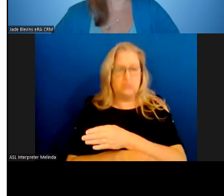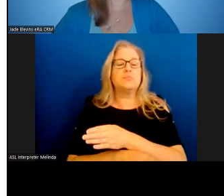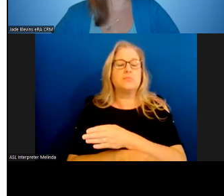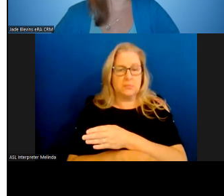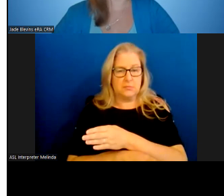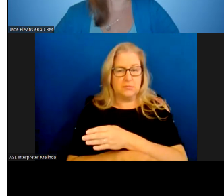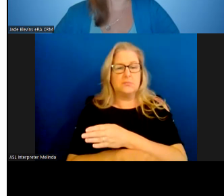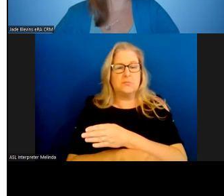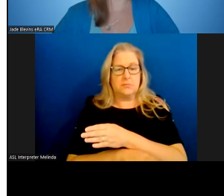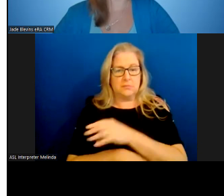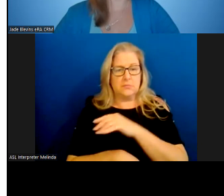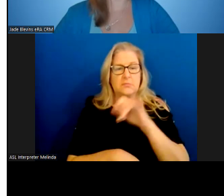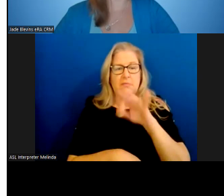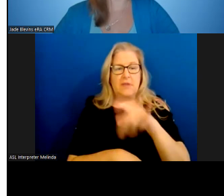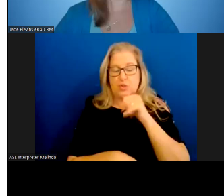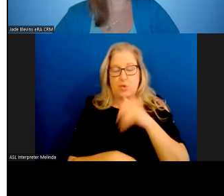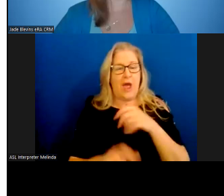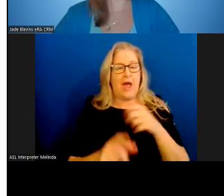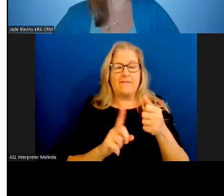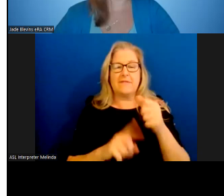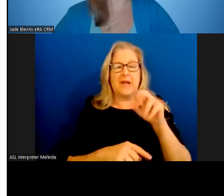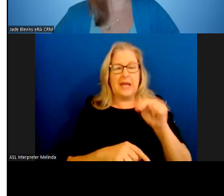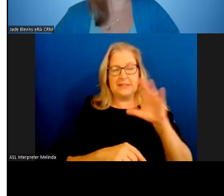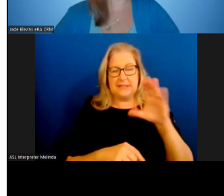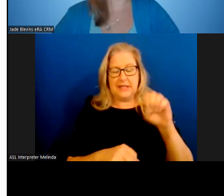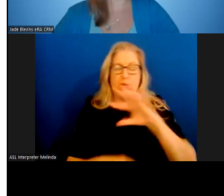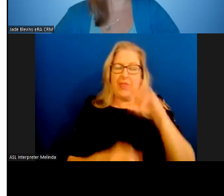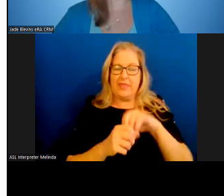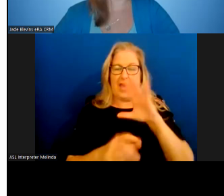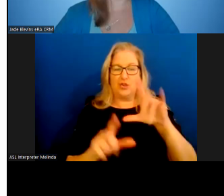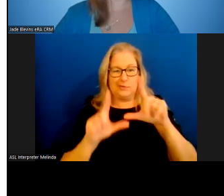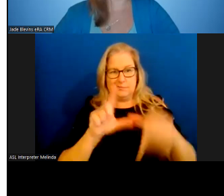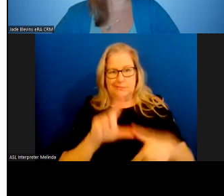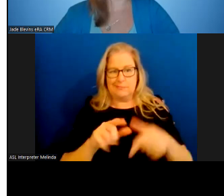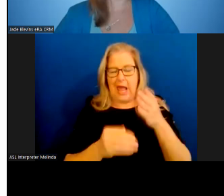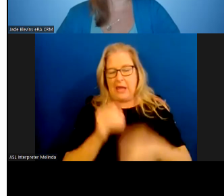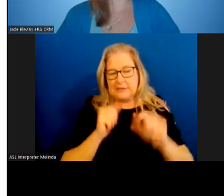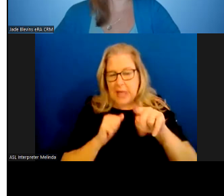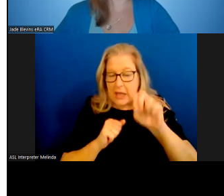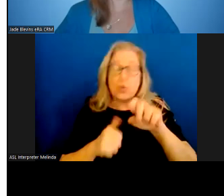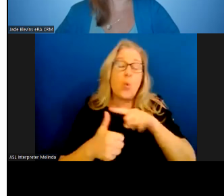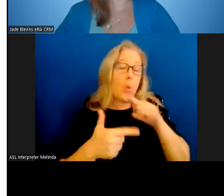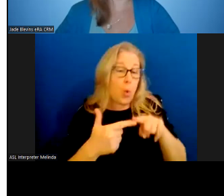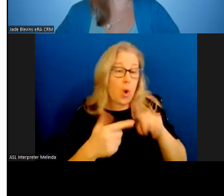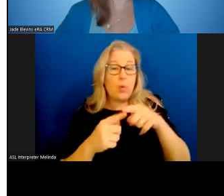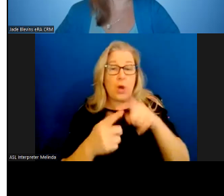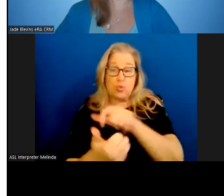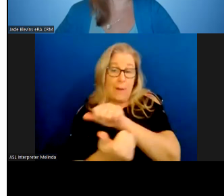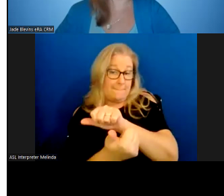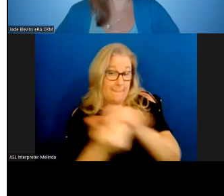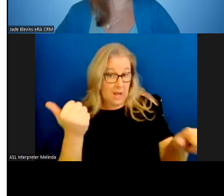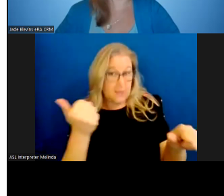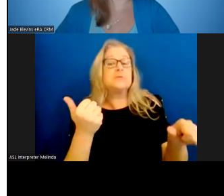When you do not have expanded authority and are within 90 days of your project period end date, or when you've passed the project period end